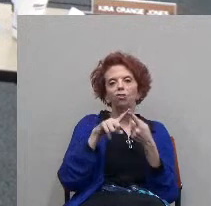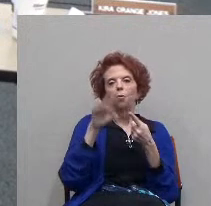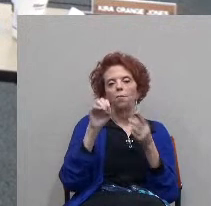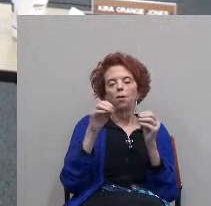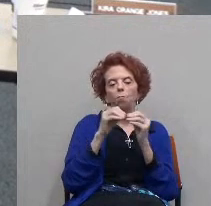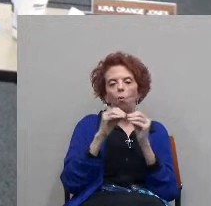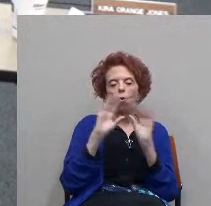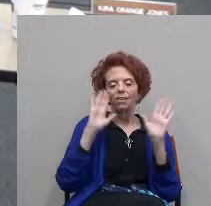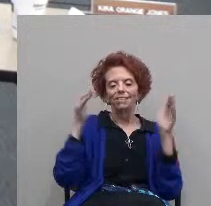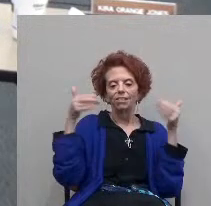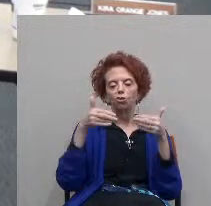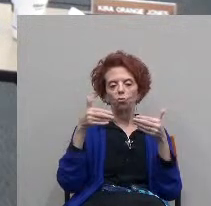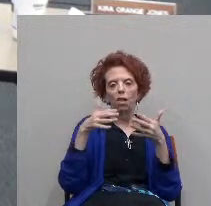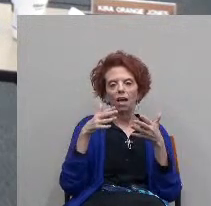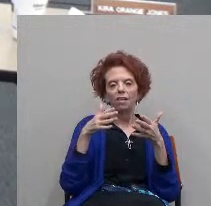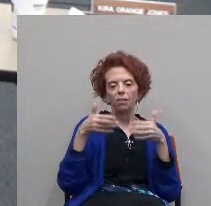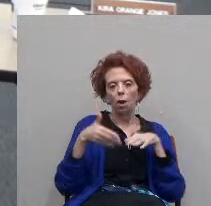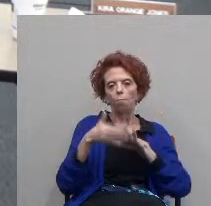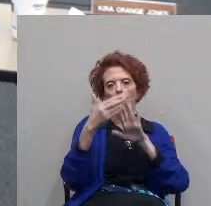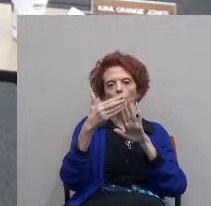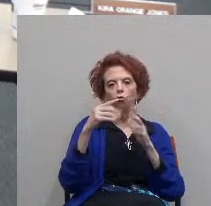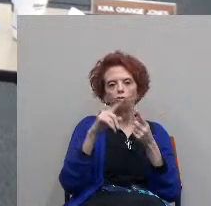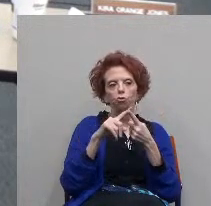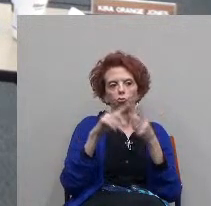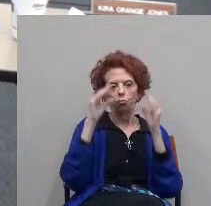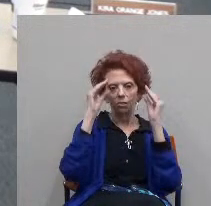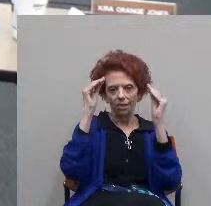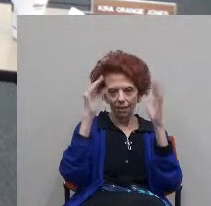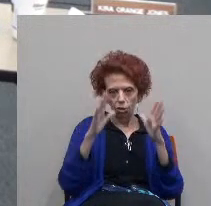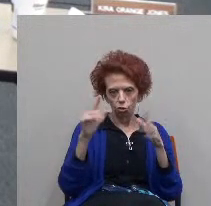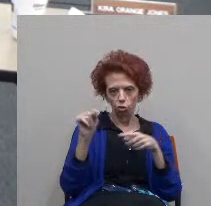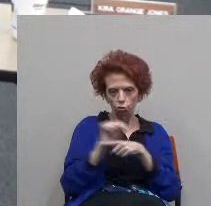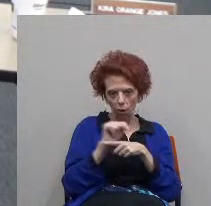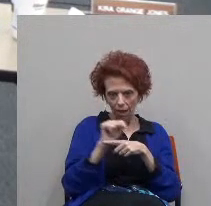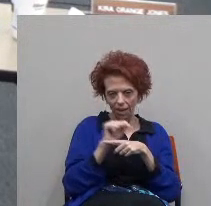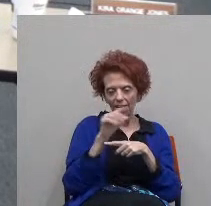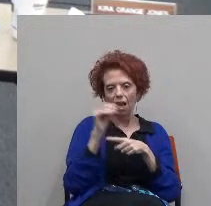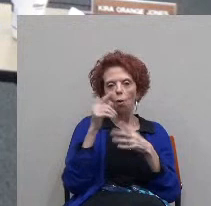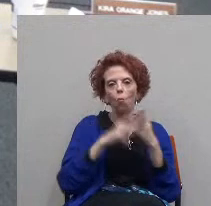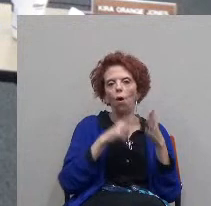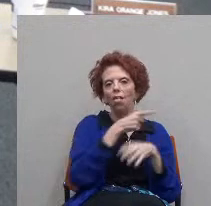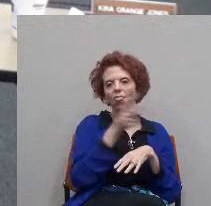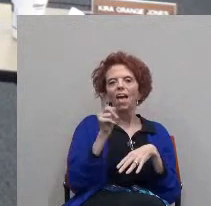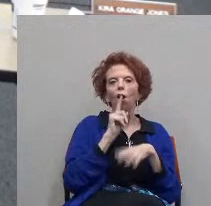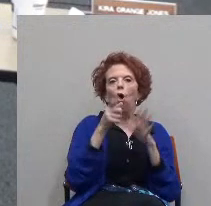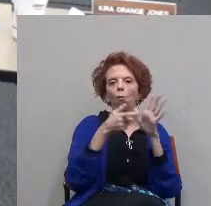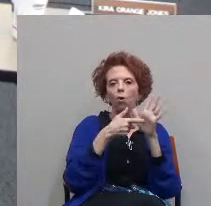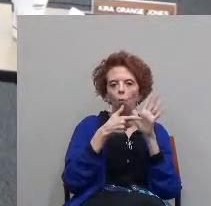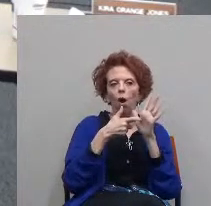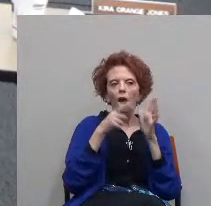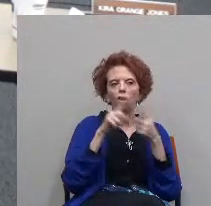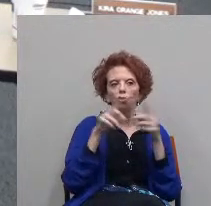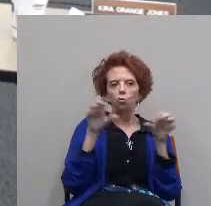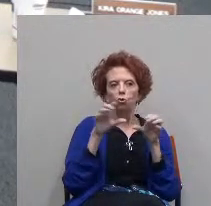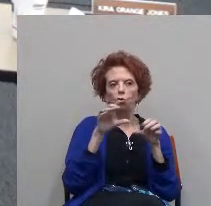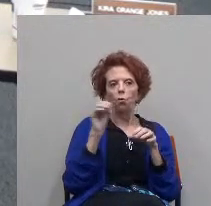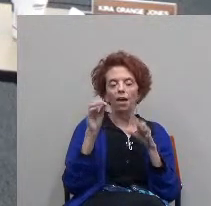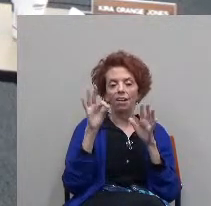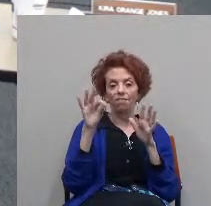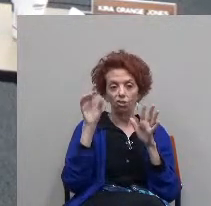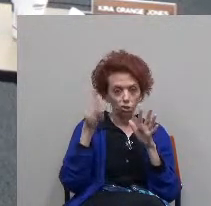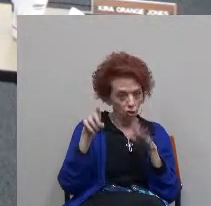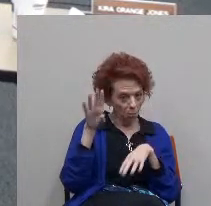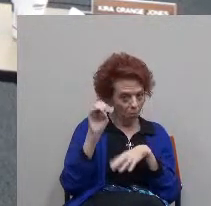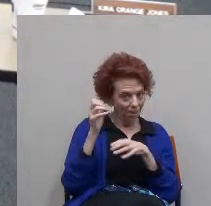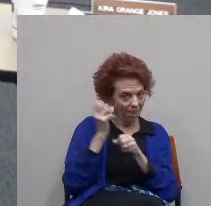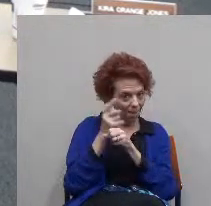more centralized approach to teacher training and what they are required to do. And should this be every